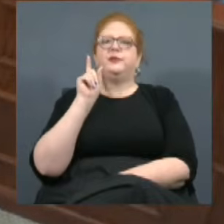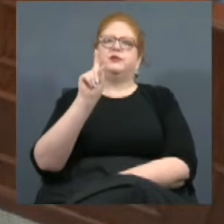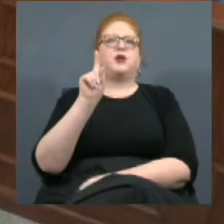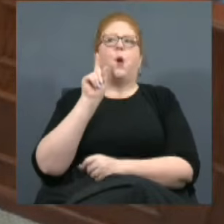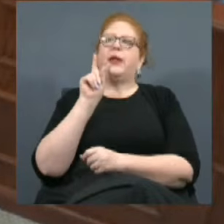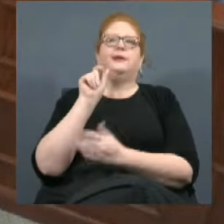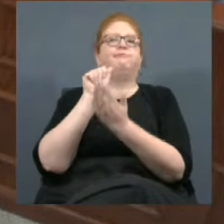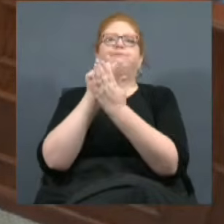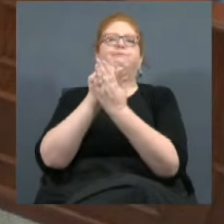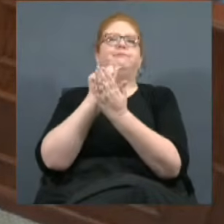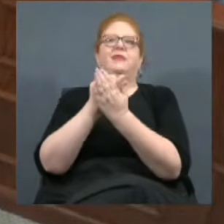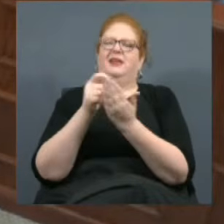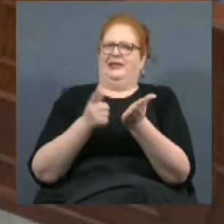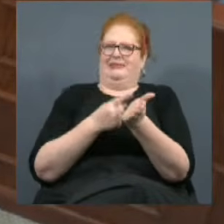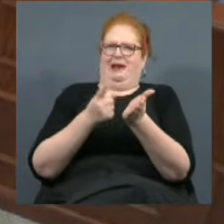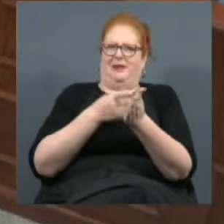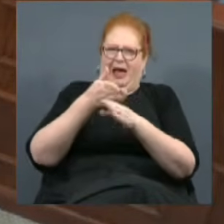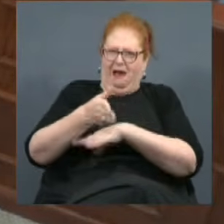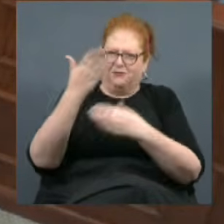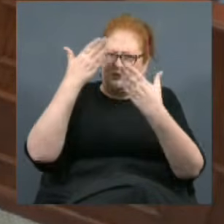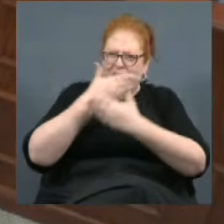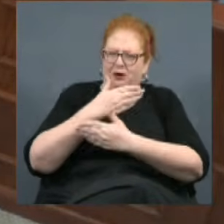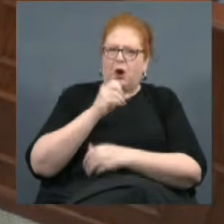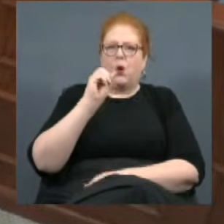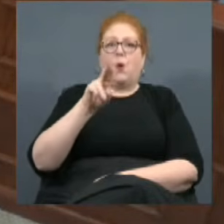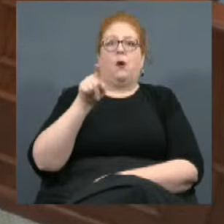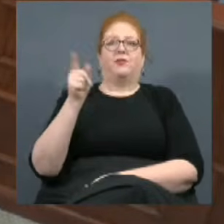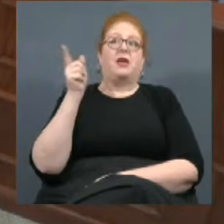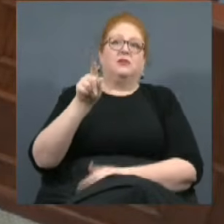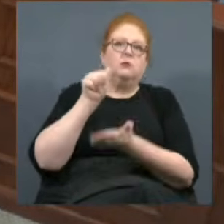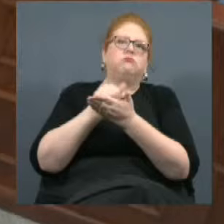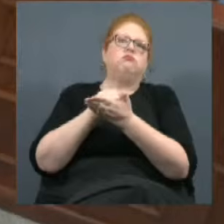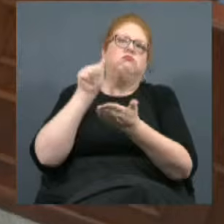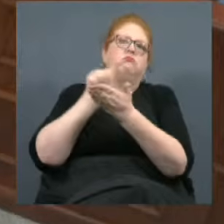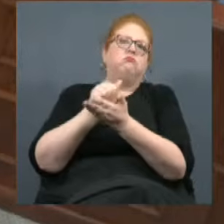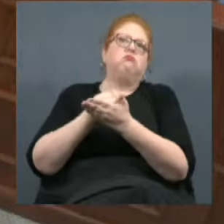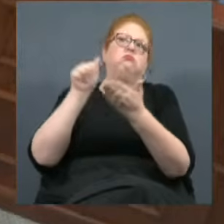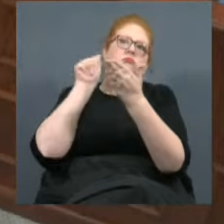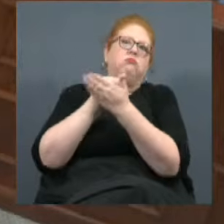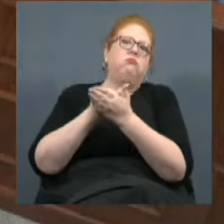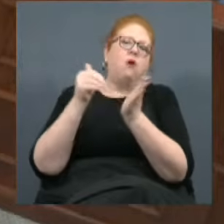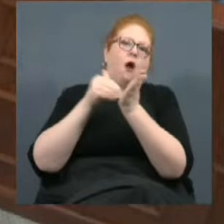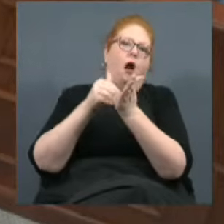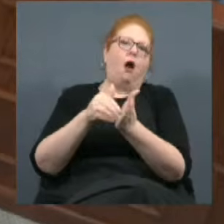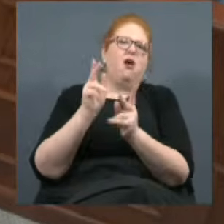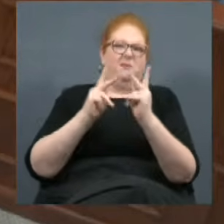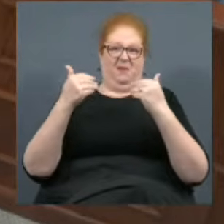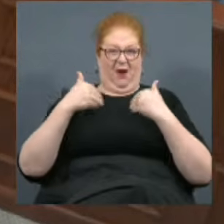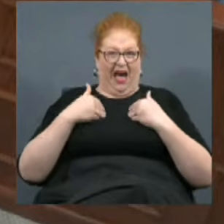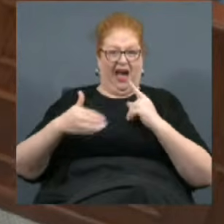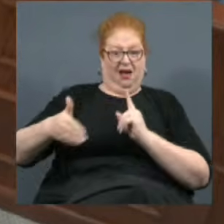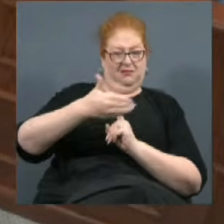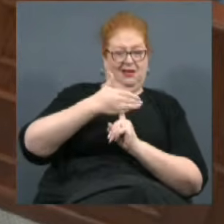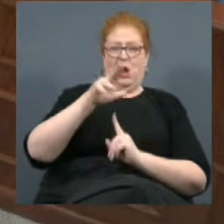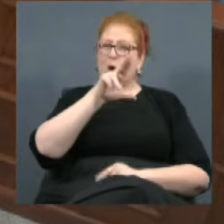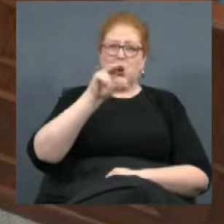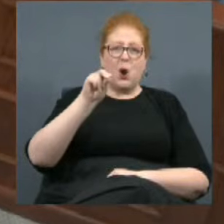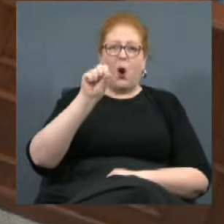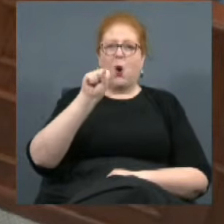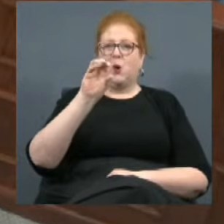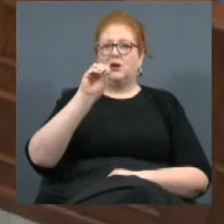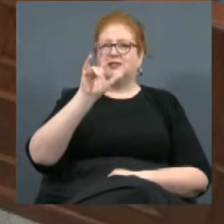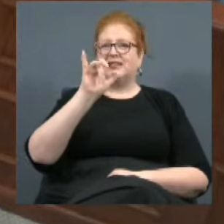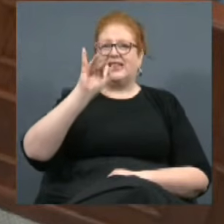sometimes, after dark, repeated times. People will actually put no soliciting signs in their yard. They continue. They feel like they're